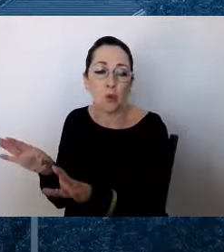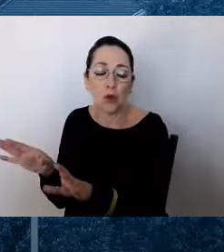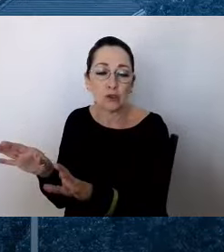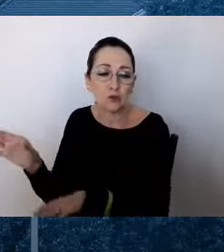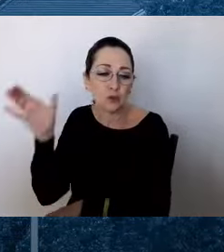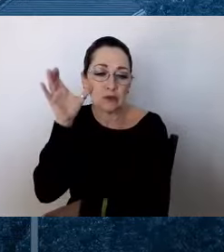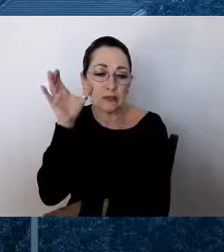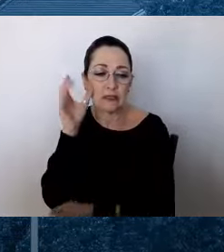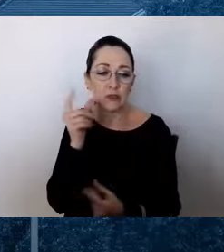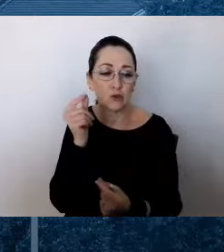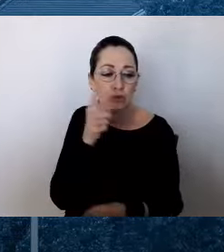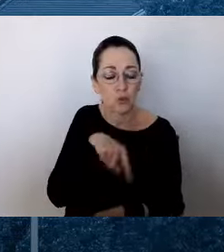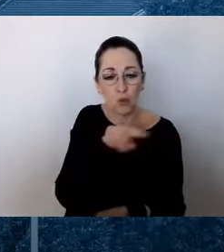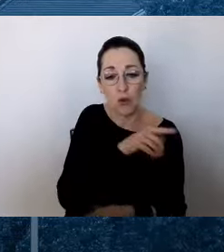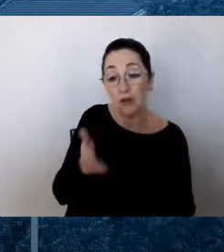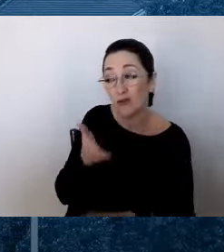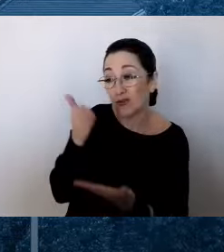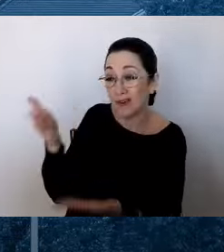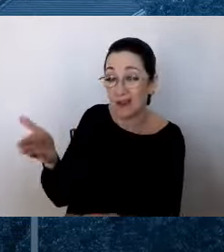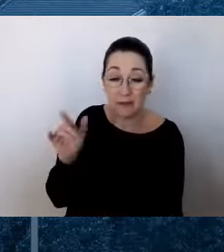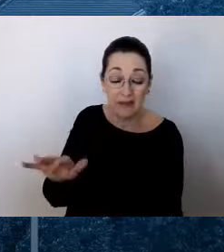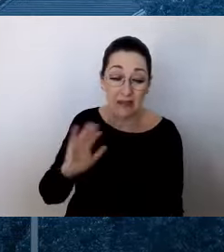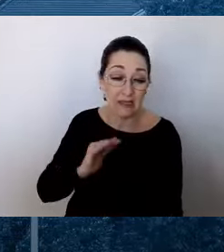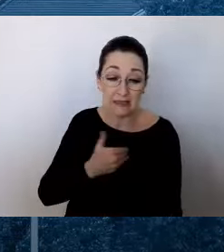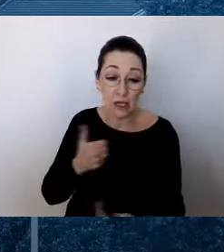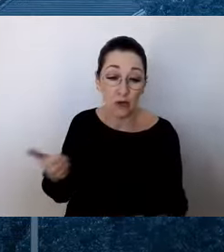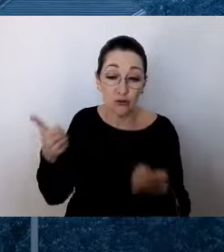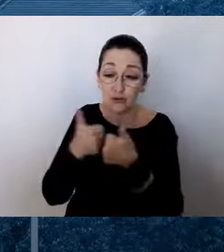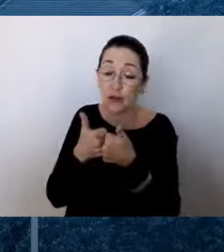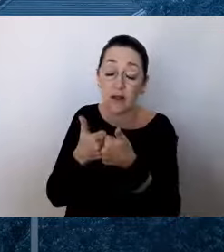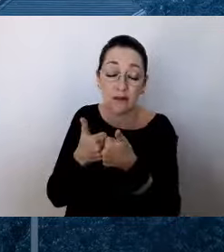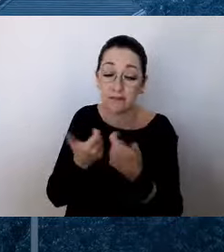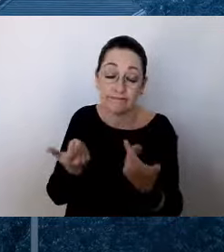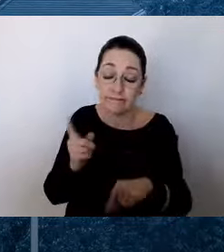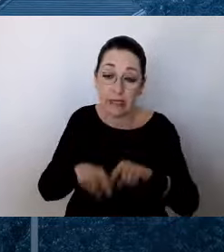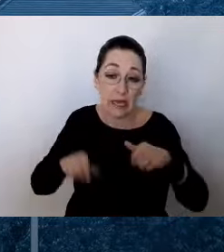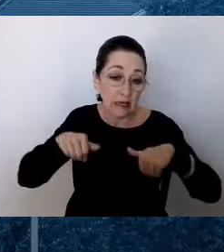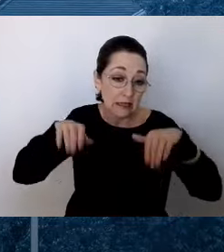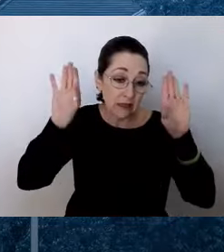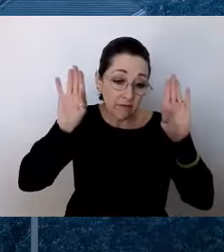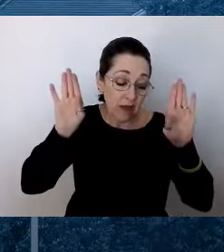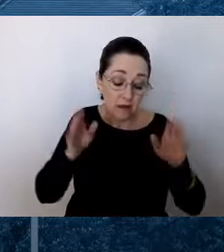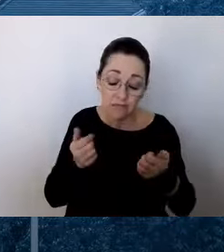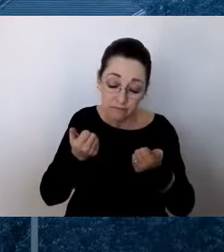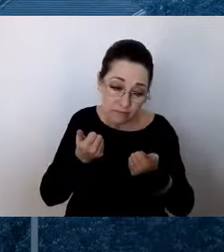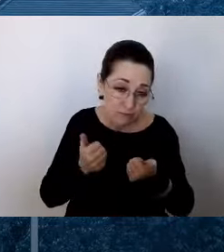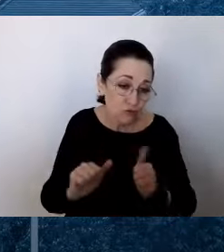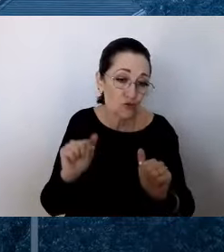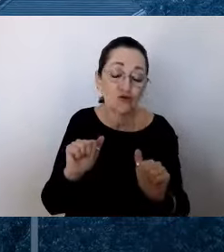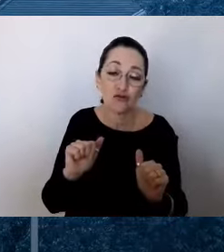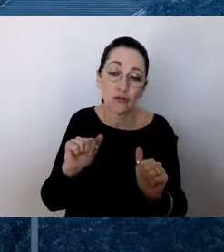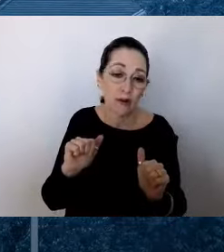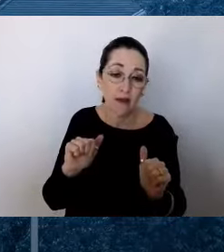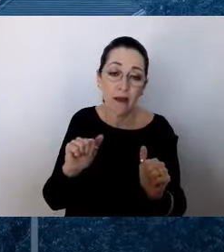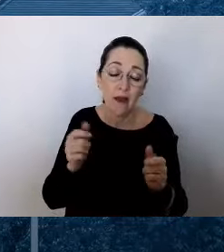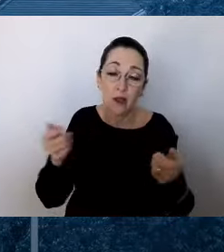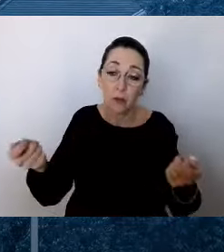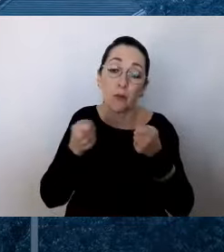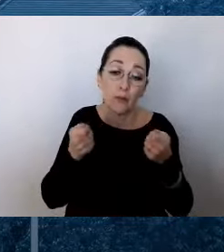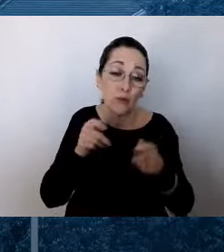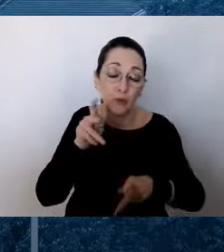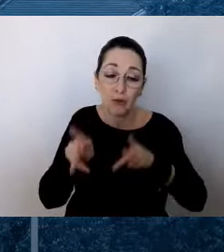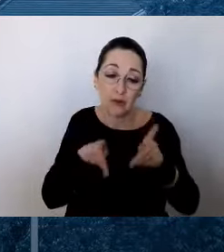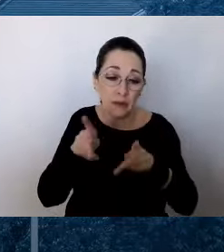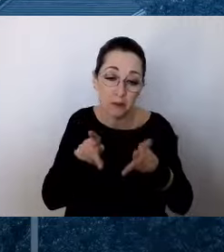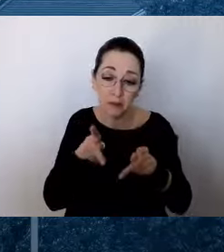But that's our challenge, and we can't give up. We've got to continue to try to find a way to get people to kind